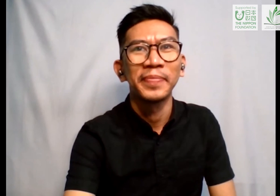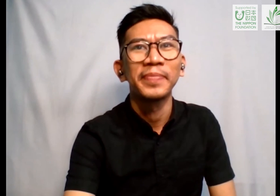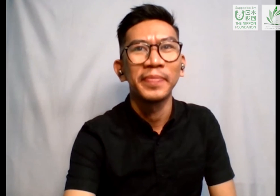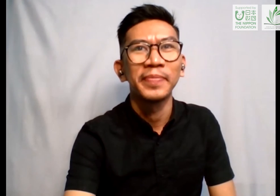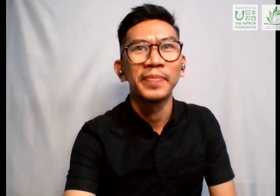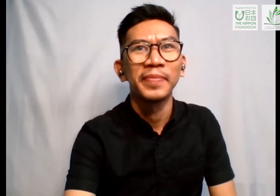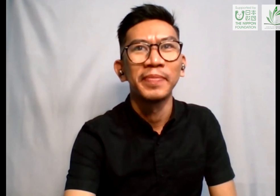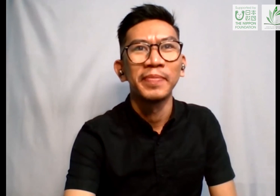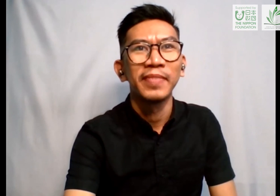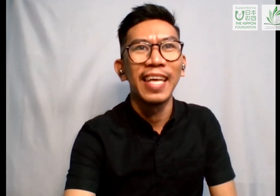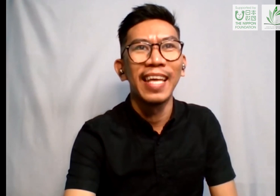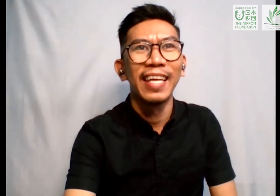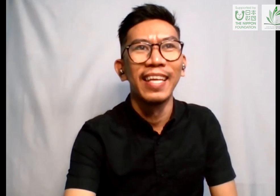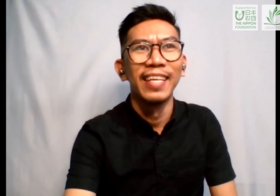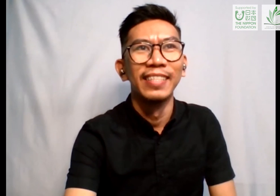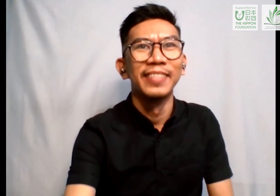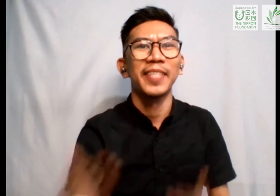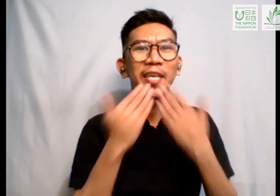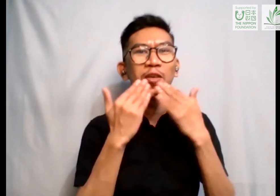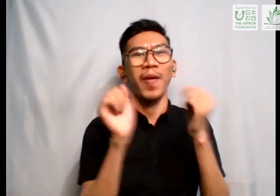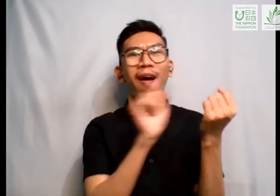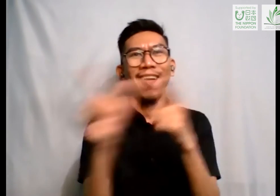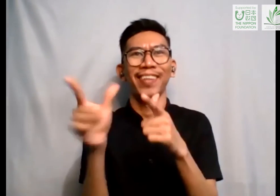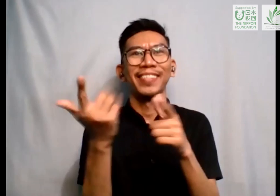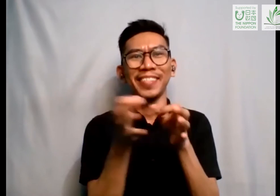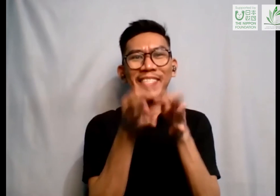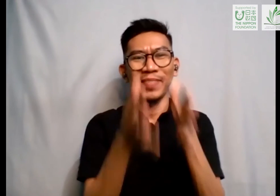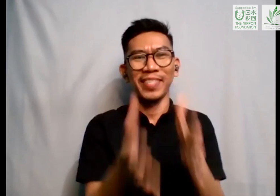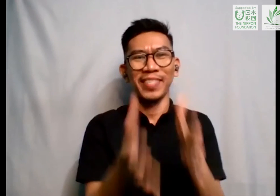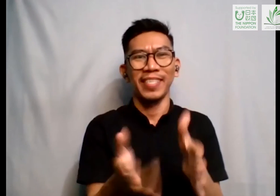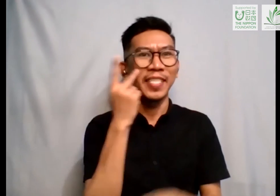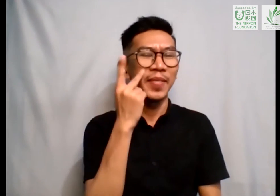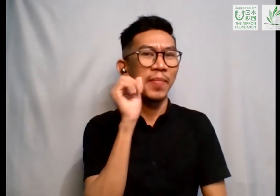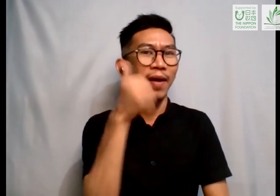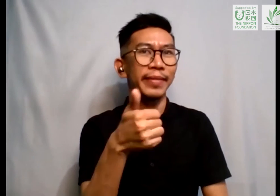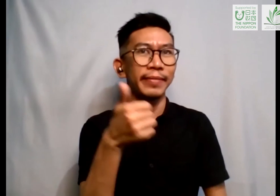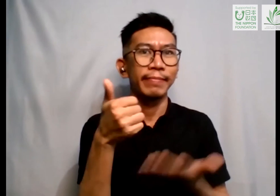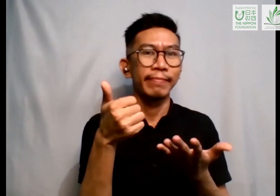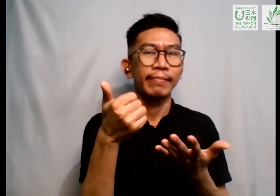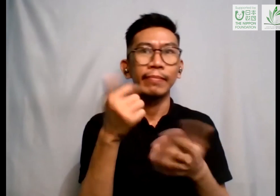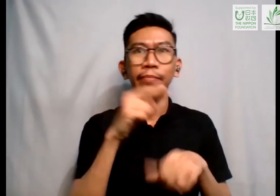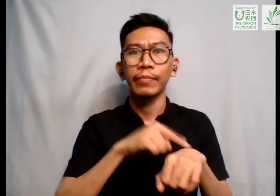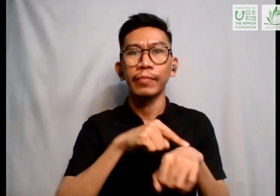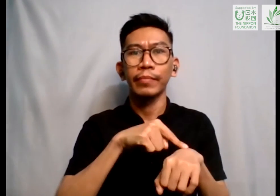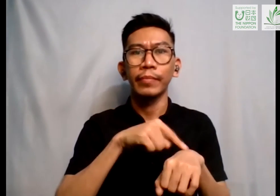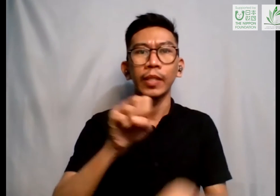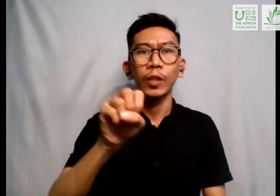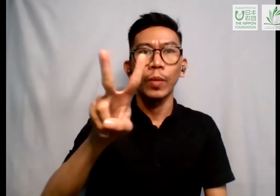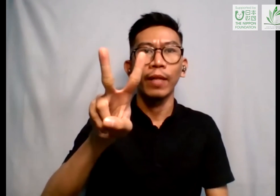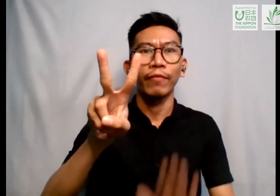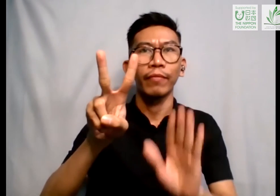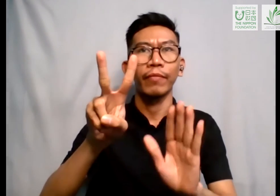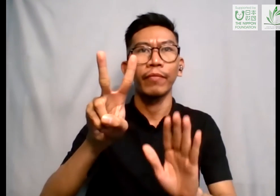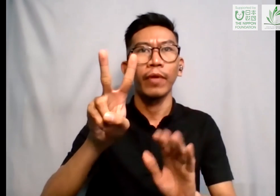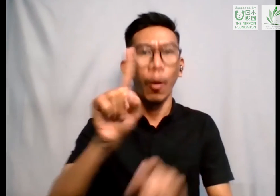the interpreters. Okay. So Thank we'll you, see you thank you. tomorrow at 12 o'clock your time. 1 Oh, wait. o'clock. 1